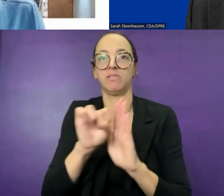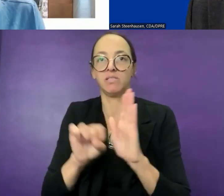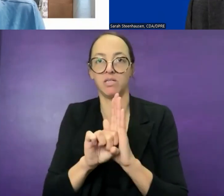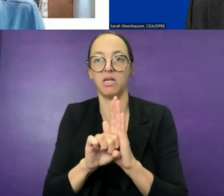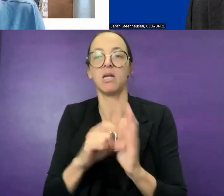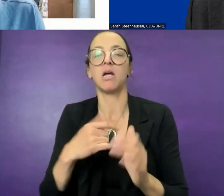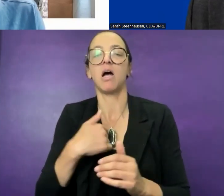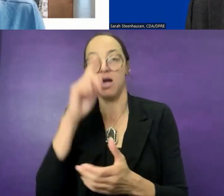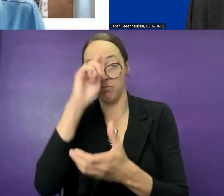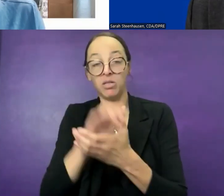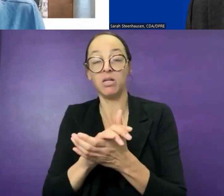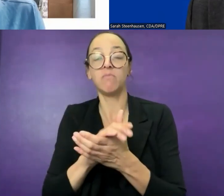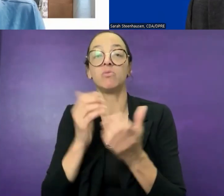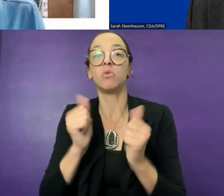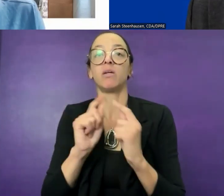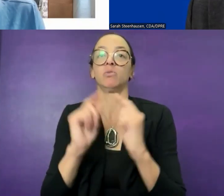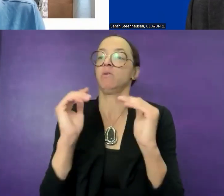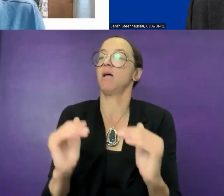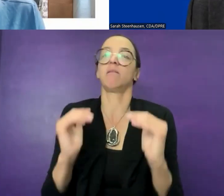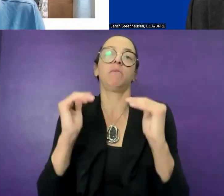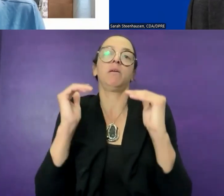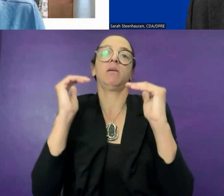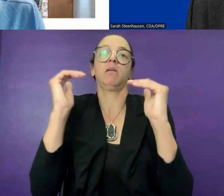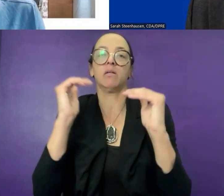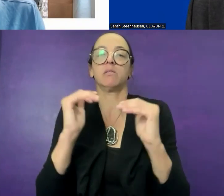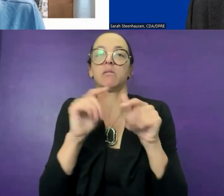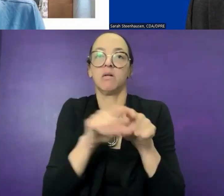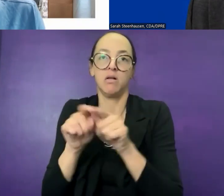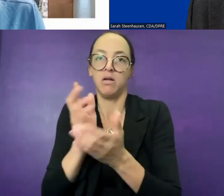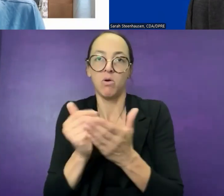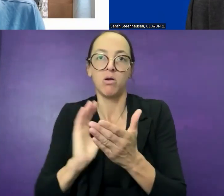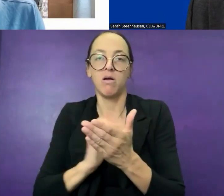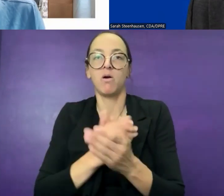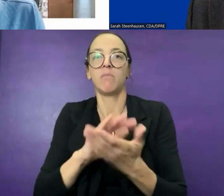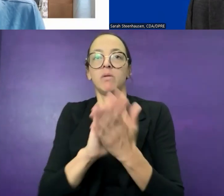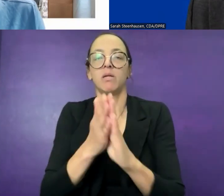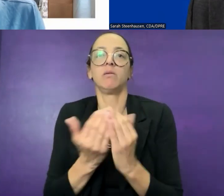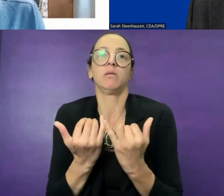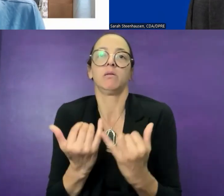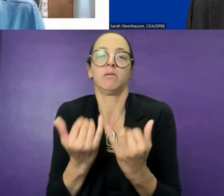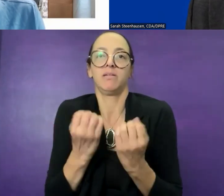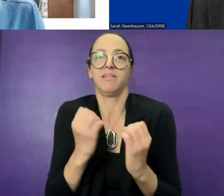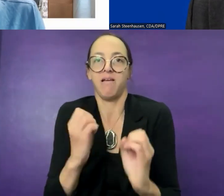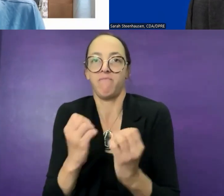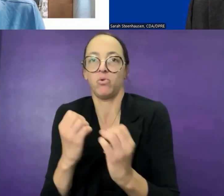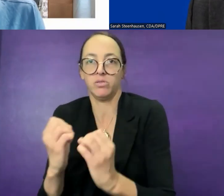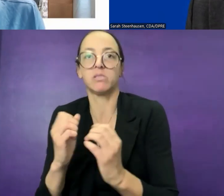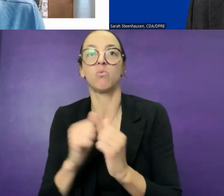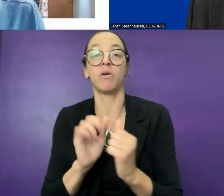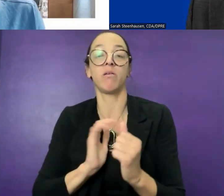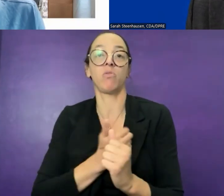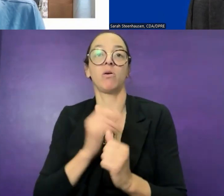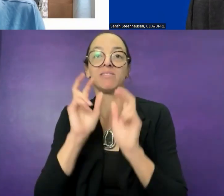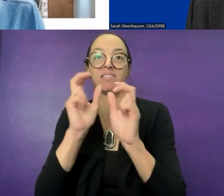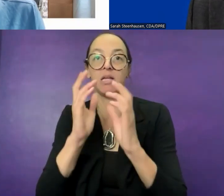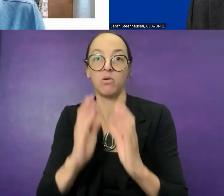modernization efforts. I think that in our stakeholder engagement through that, we can certainly consider, many opportunities for